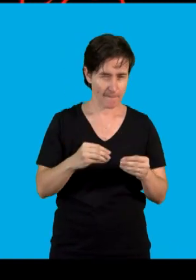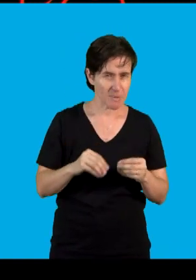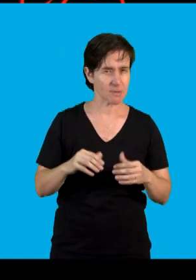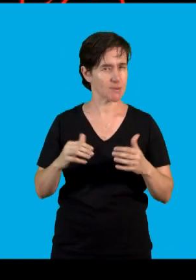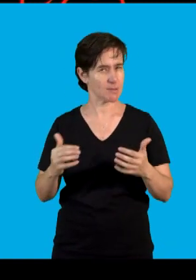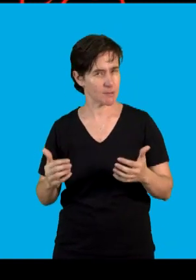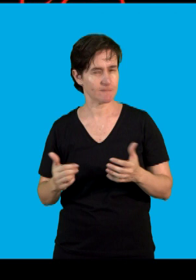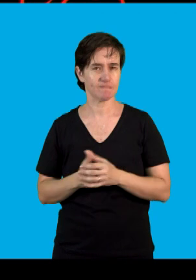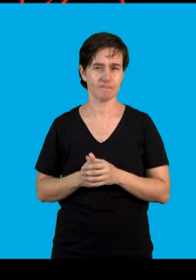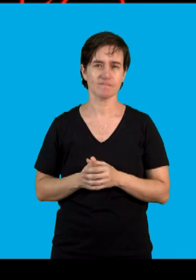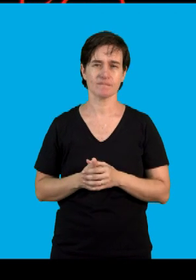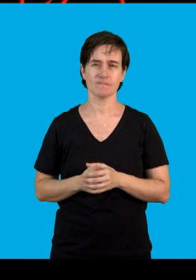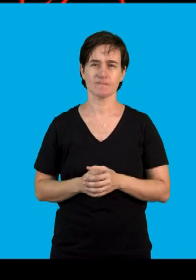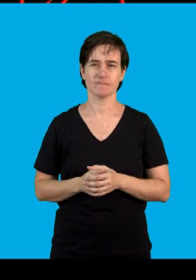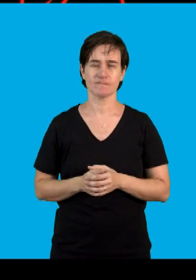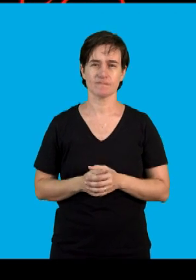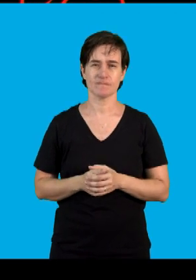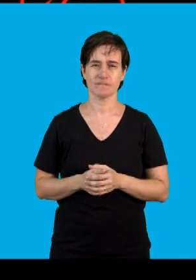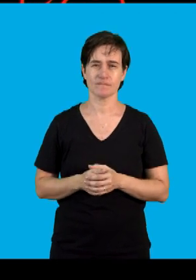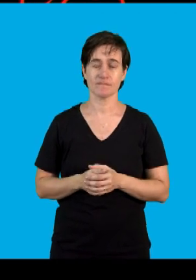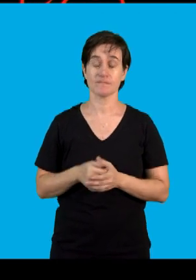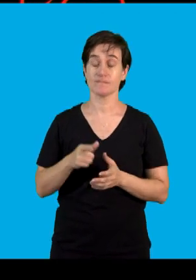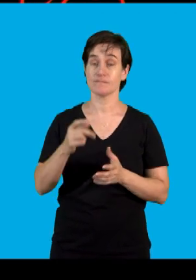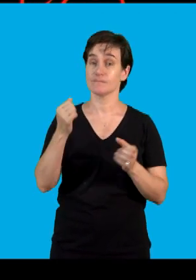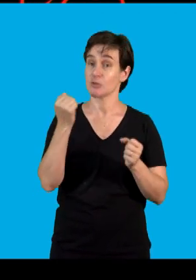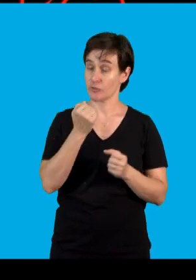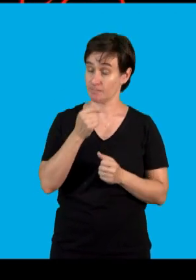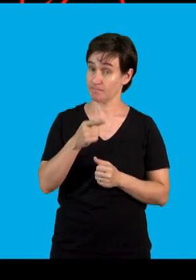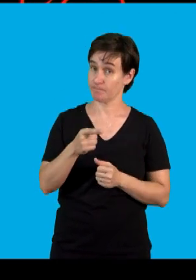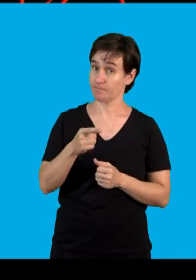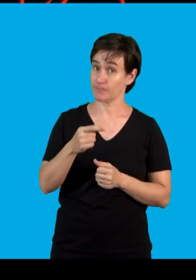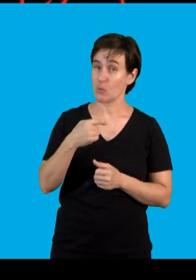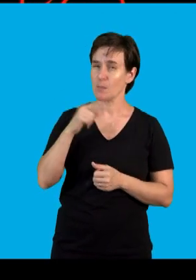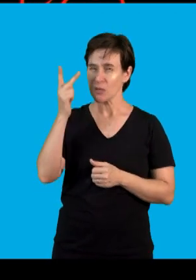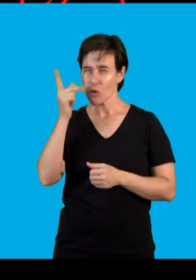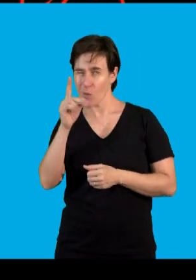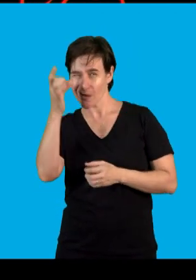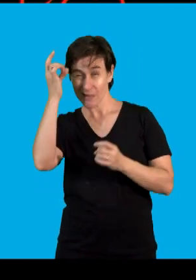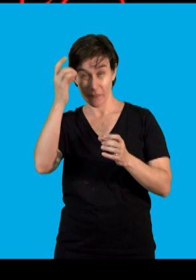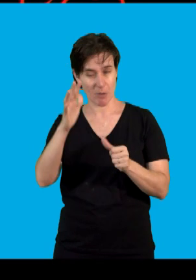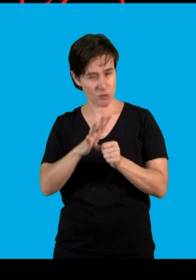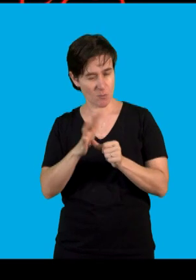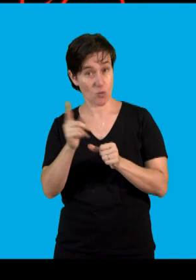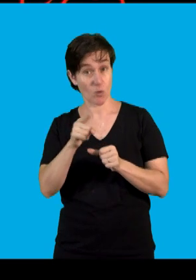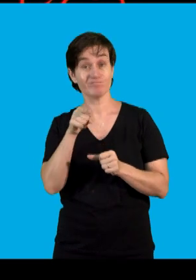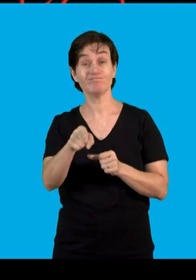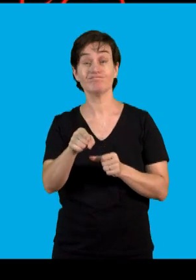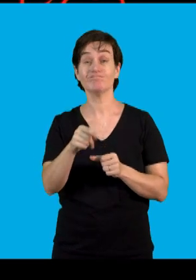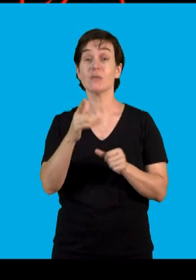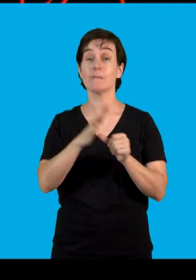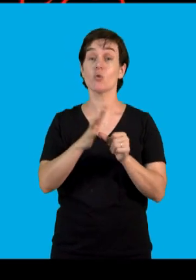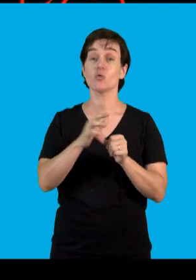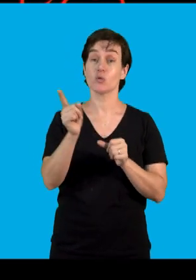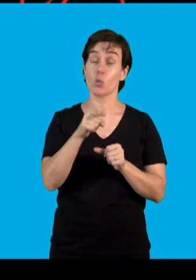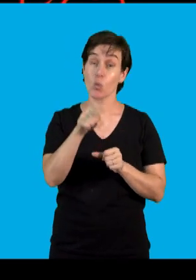business, and then you'll need to you know what to look out for. So the keywords